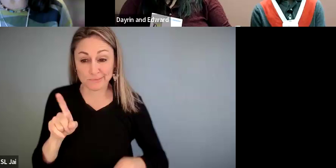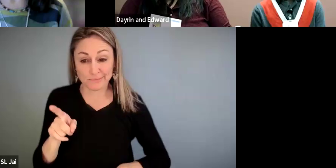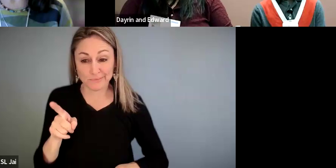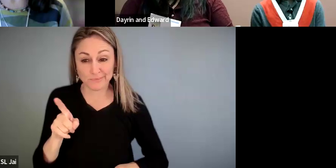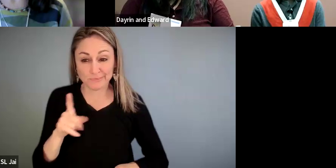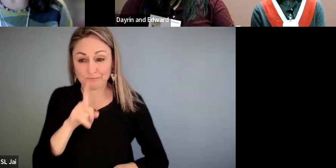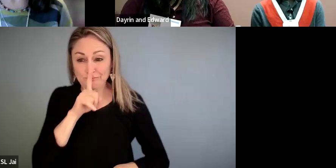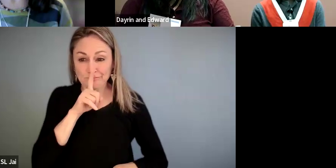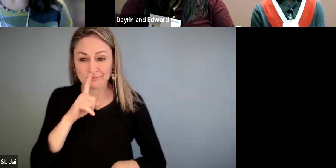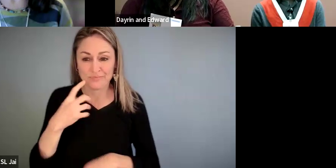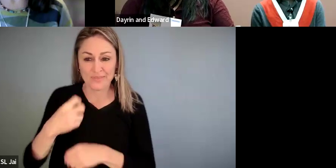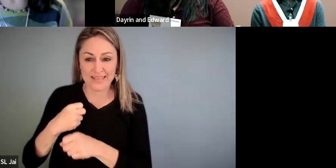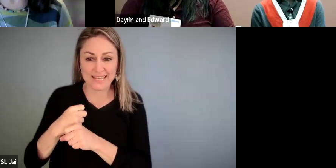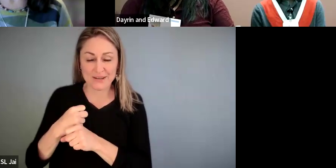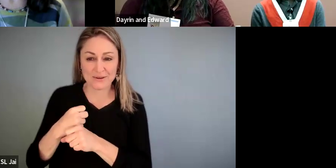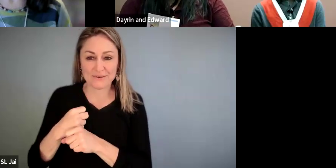year, so